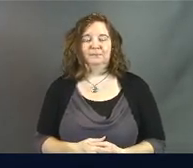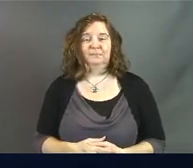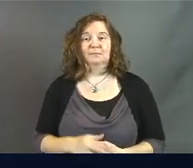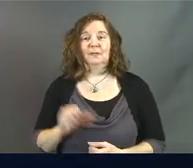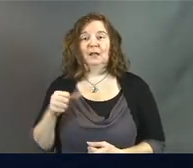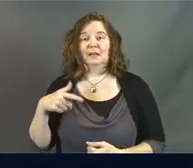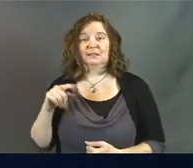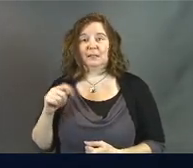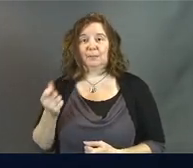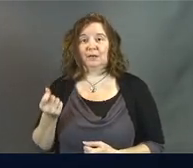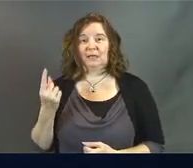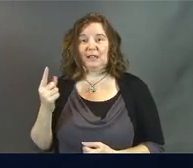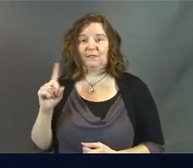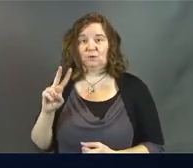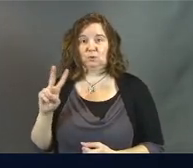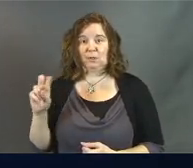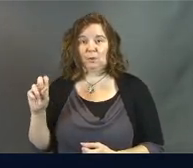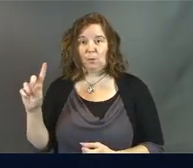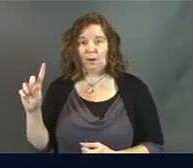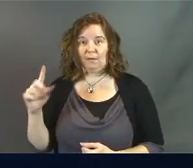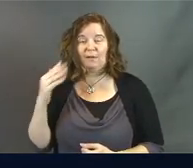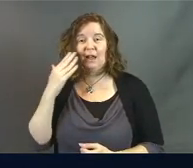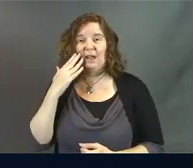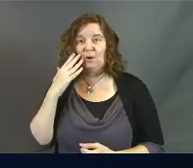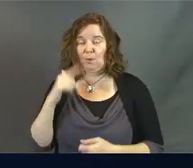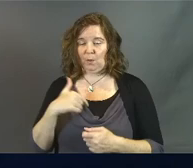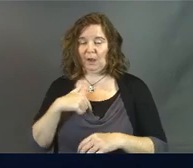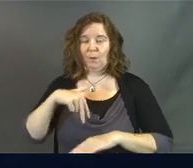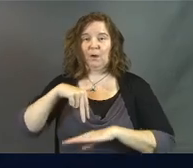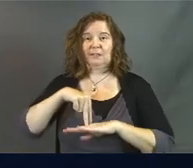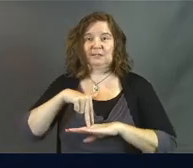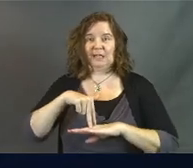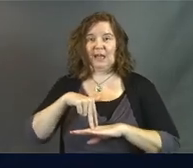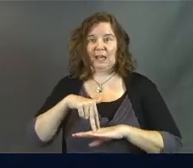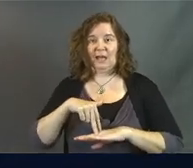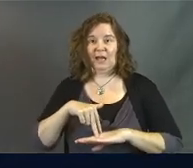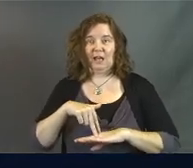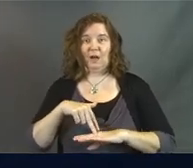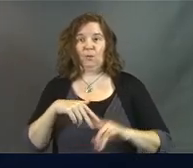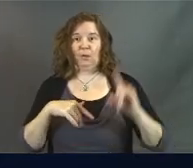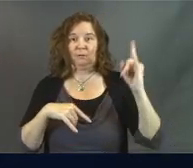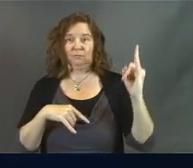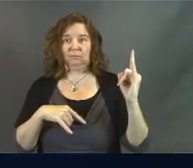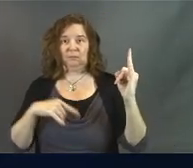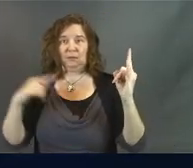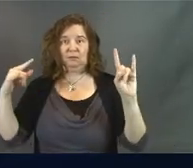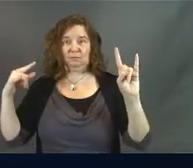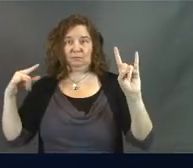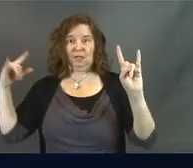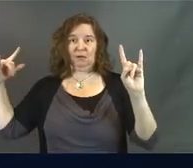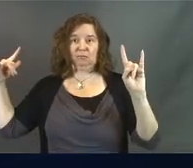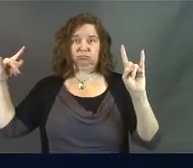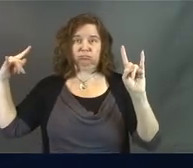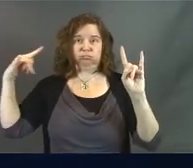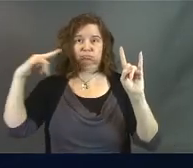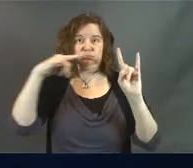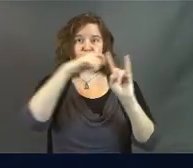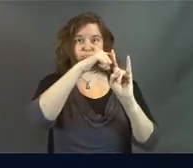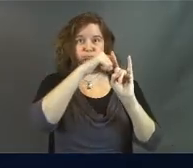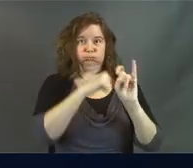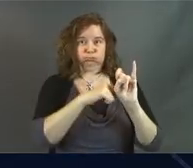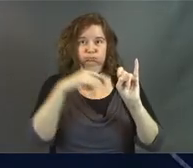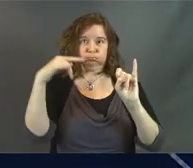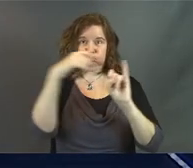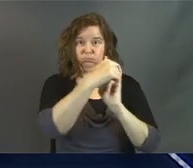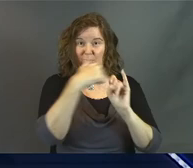On September 11th, 2001, I know right where I was standing when the planes crashed into the World Trade Center. Do you remember? Do you